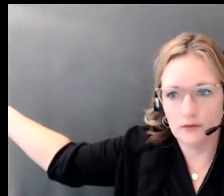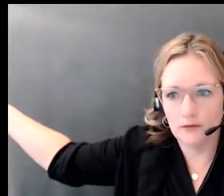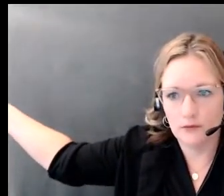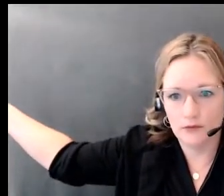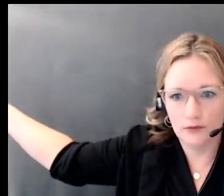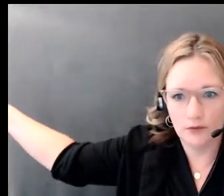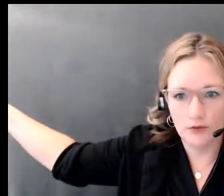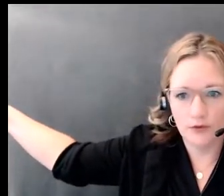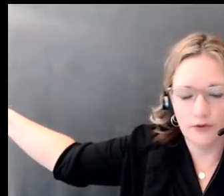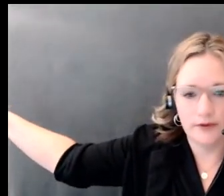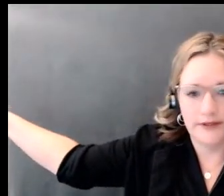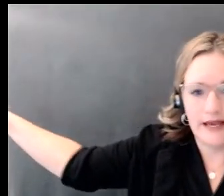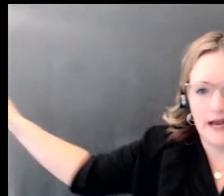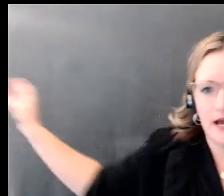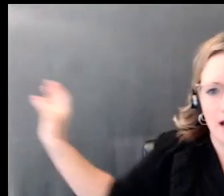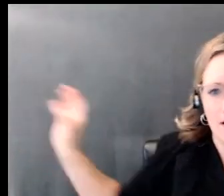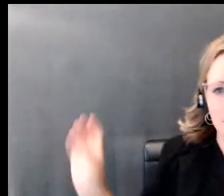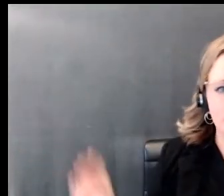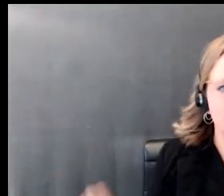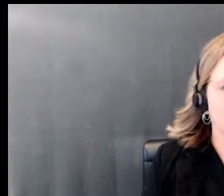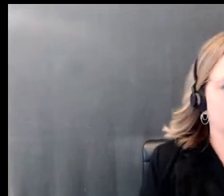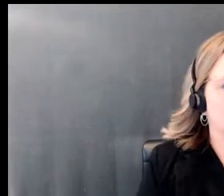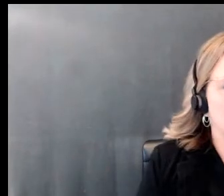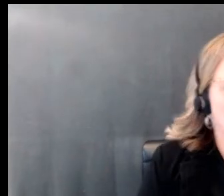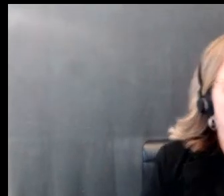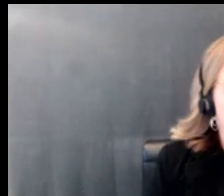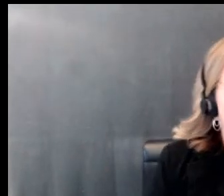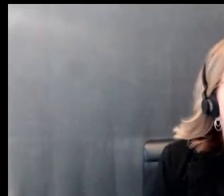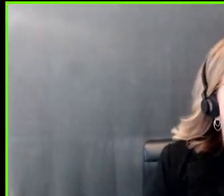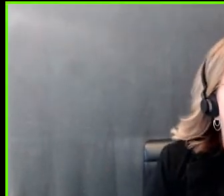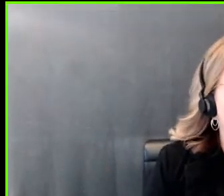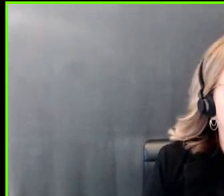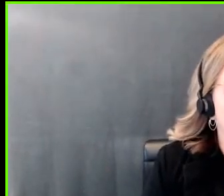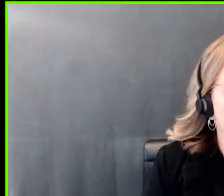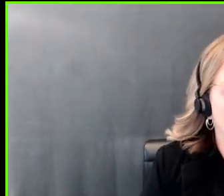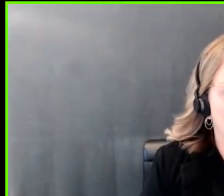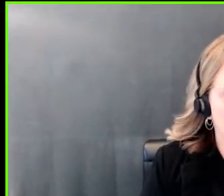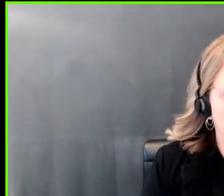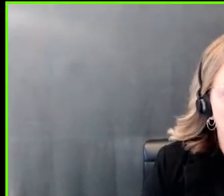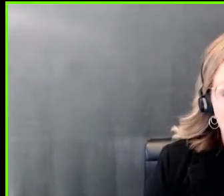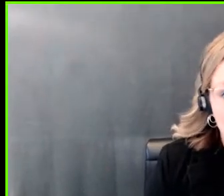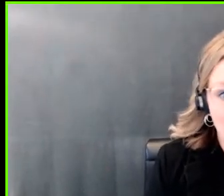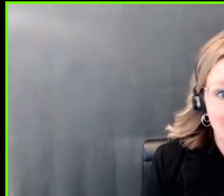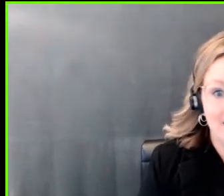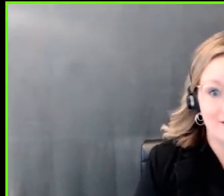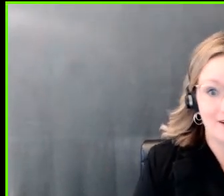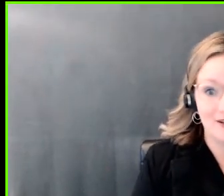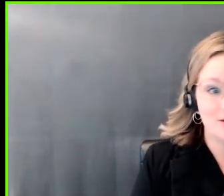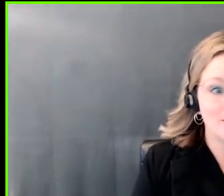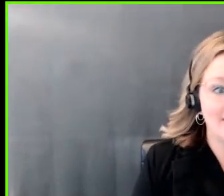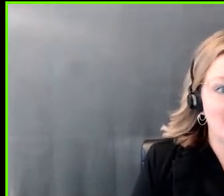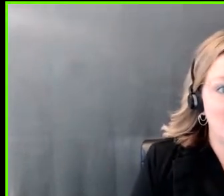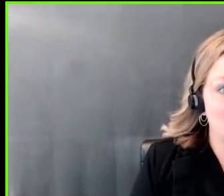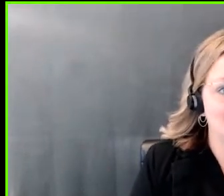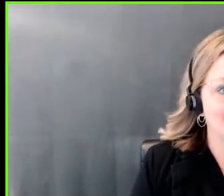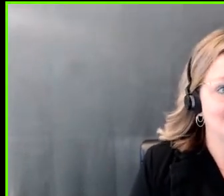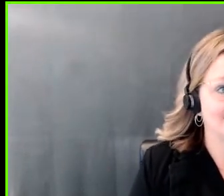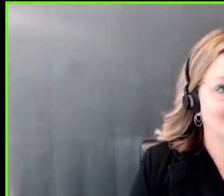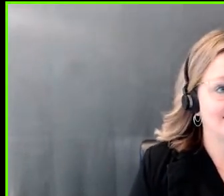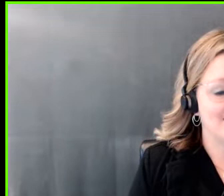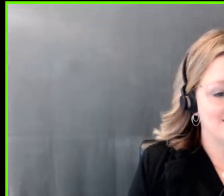all the grays look different i don't know yeah oh we're streaming live now on youtube we're streaming live on youtube right